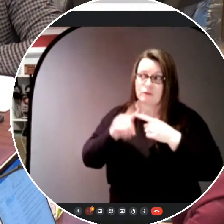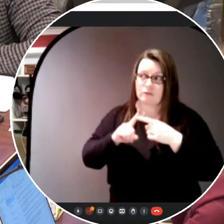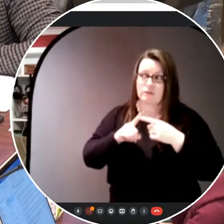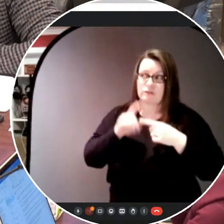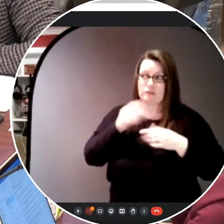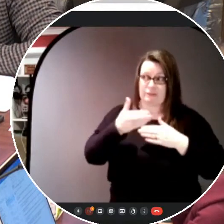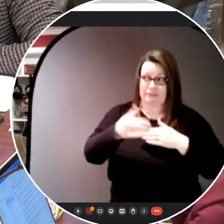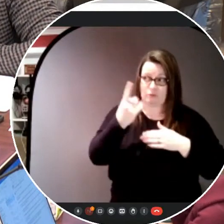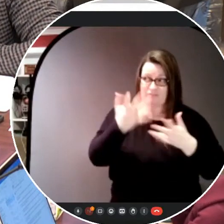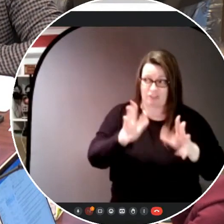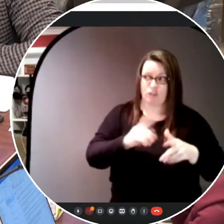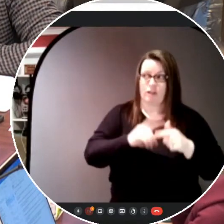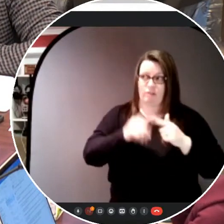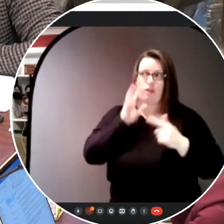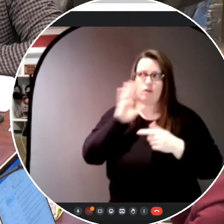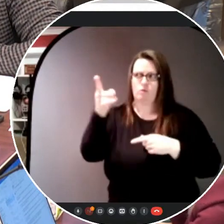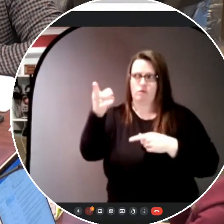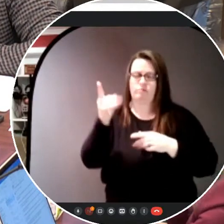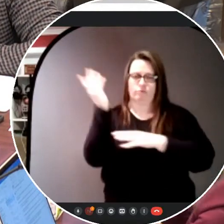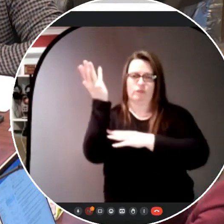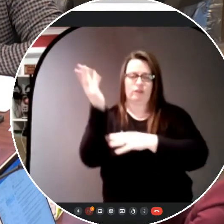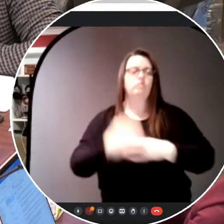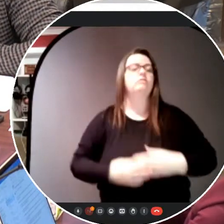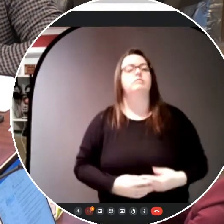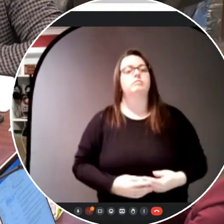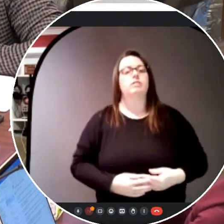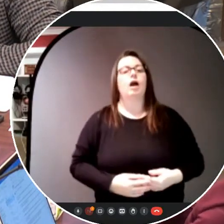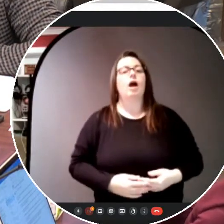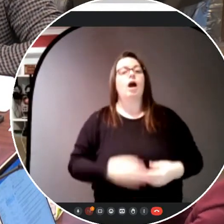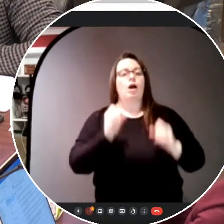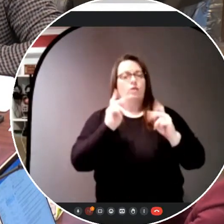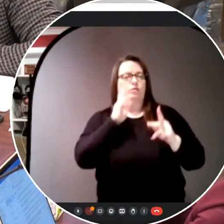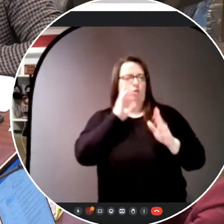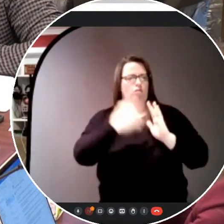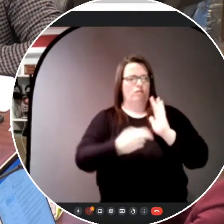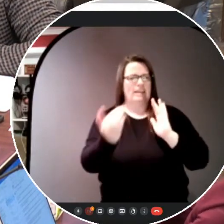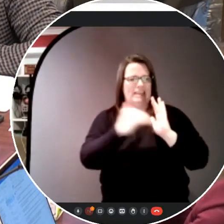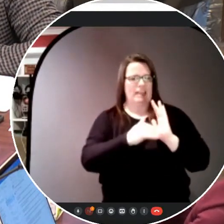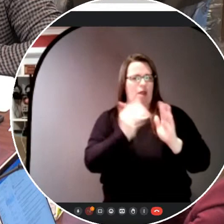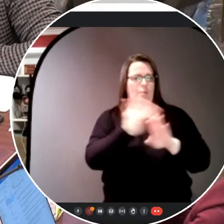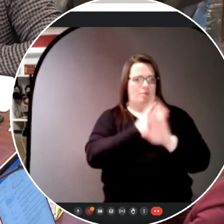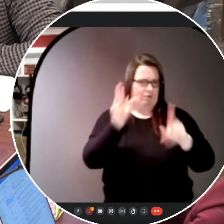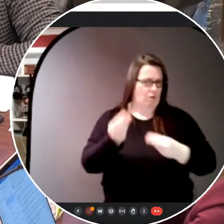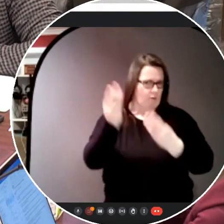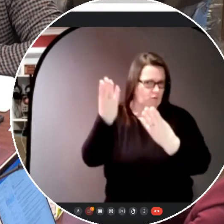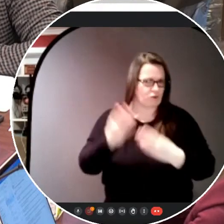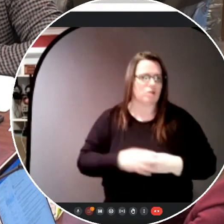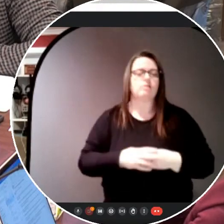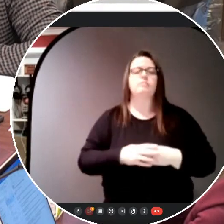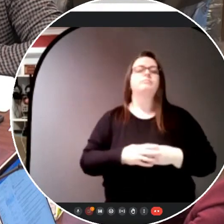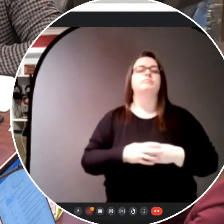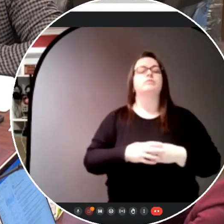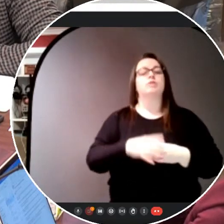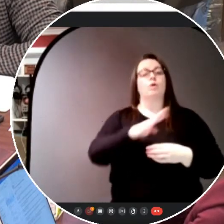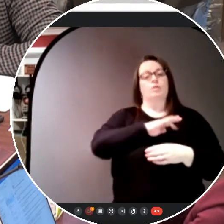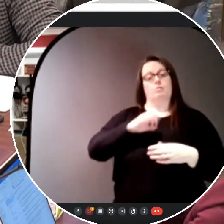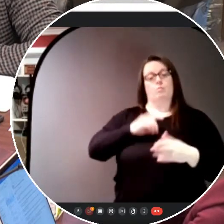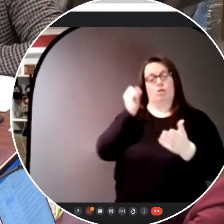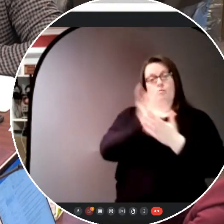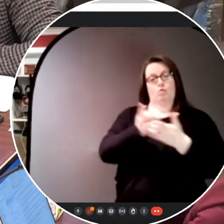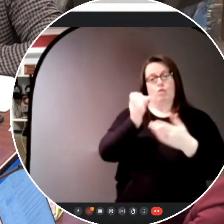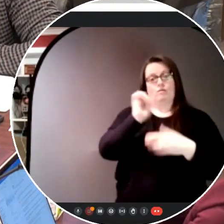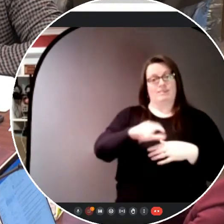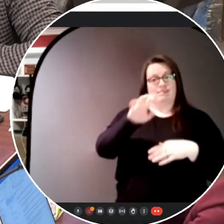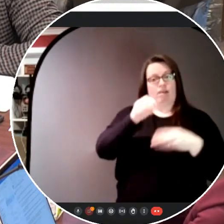Okay, I'm going to put the last to a motion. I'm actually going to read it again now, just so everyone's very, very clear. That the board approved the sale of Douglas Academy